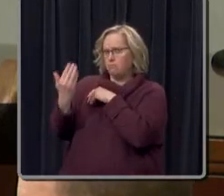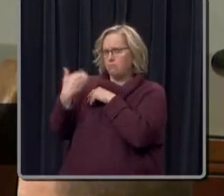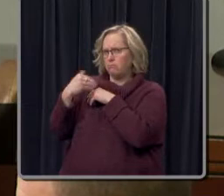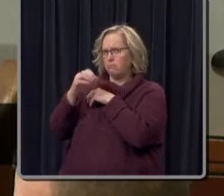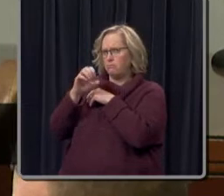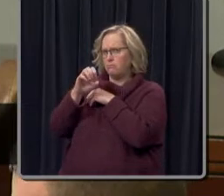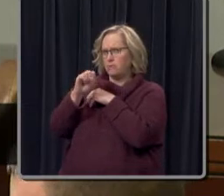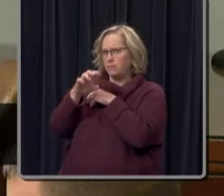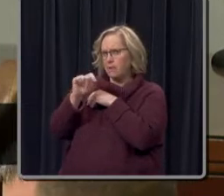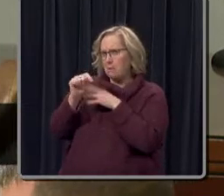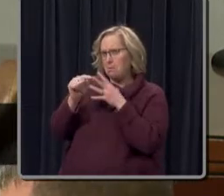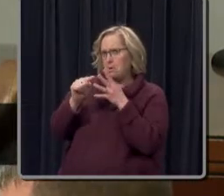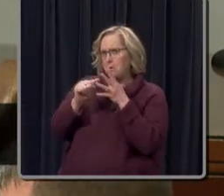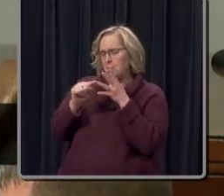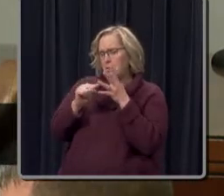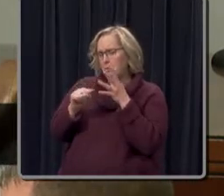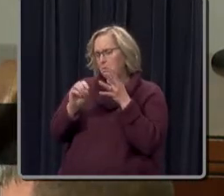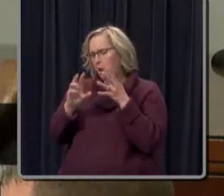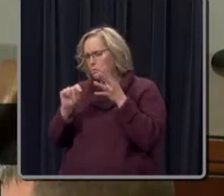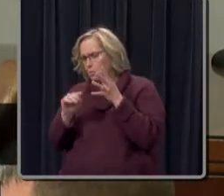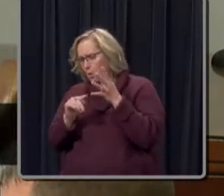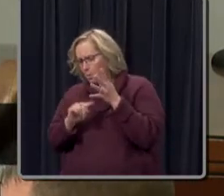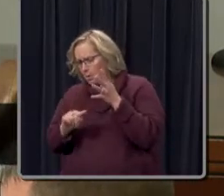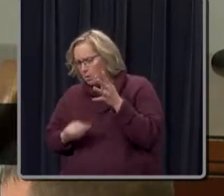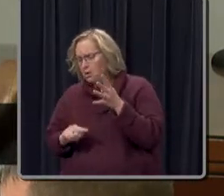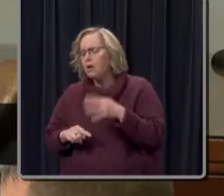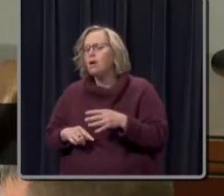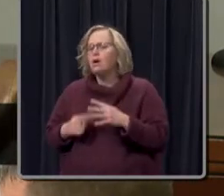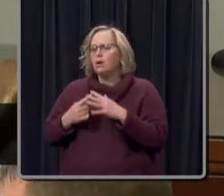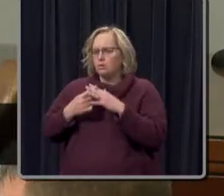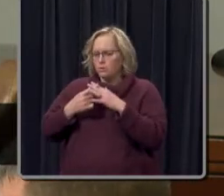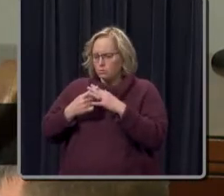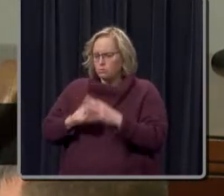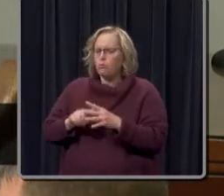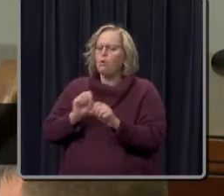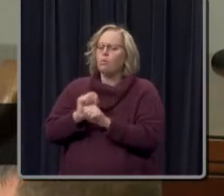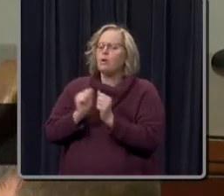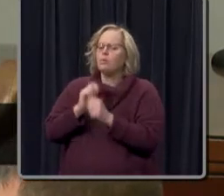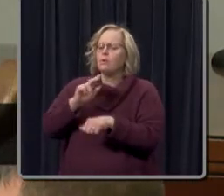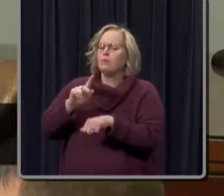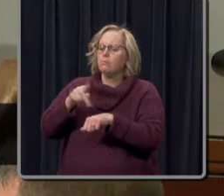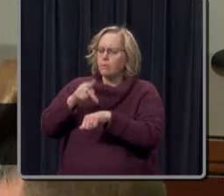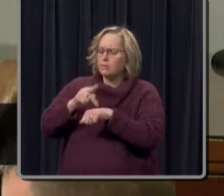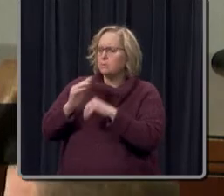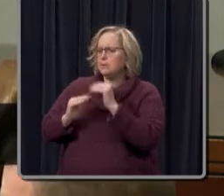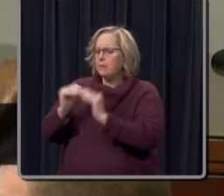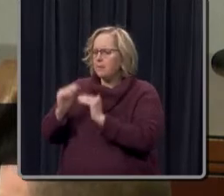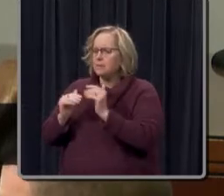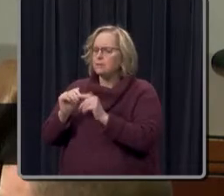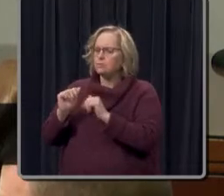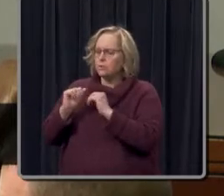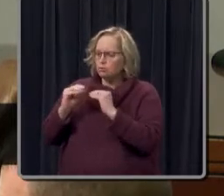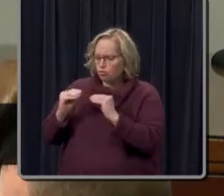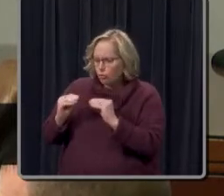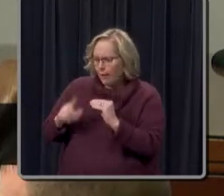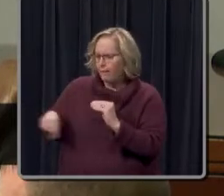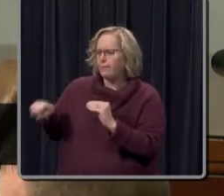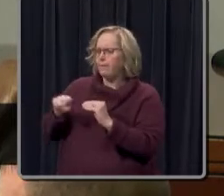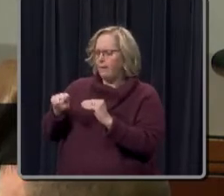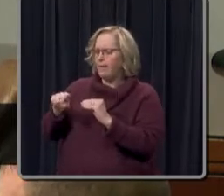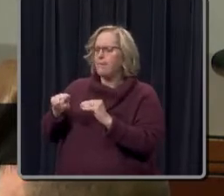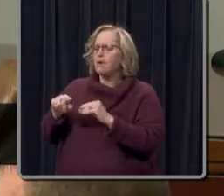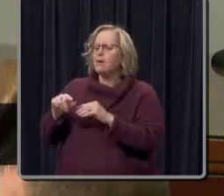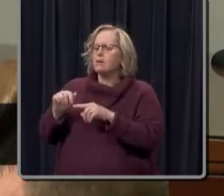mid-October, we started then, we were ready to launch, and so we started working with our building principals, and we trained all of them. We trained all of